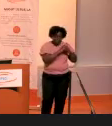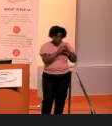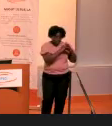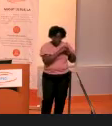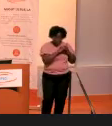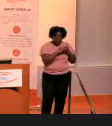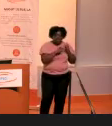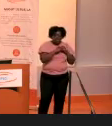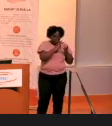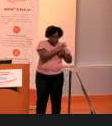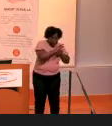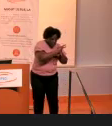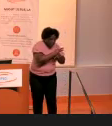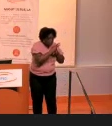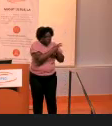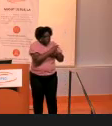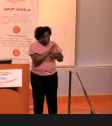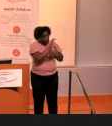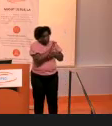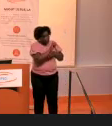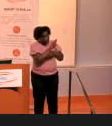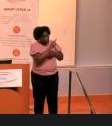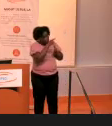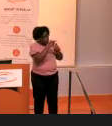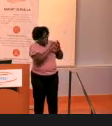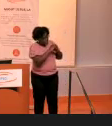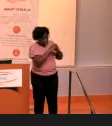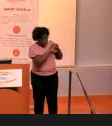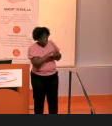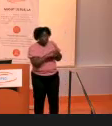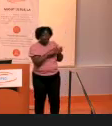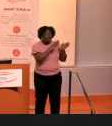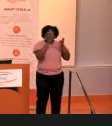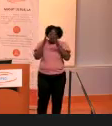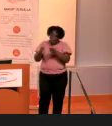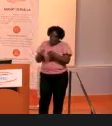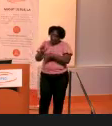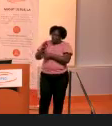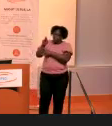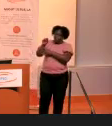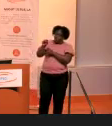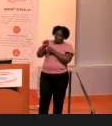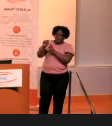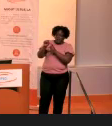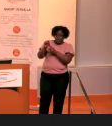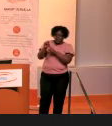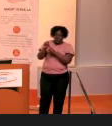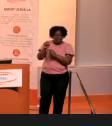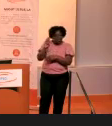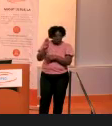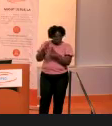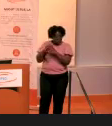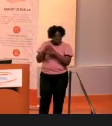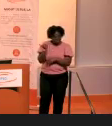cancers, can be treated effectively by CAR T cells, we know that lupus, one of the factors is B cells. So can we